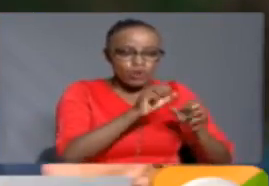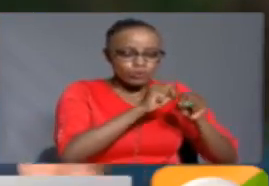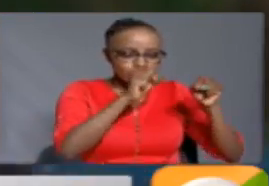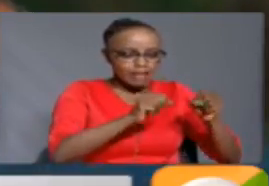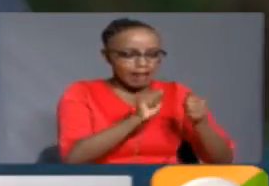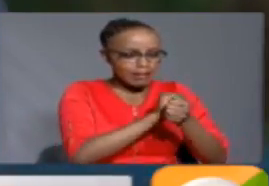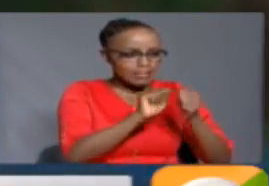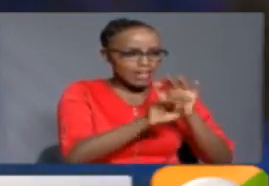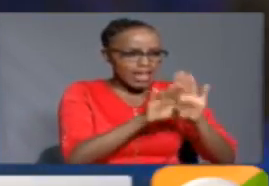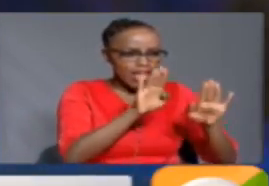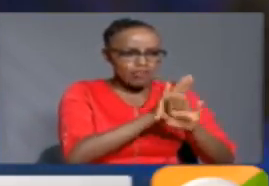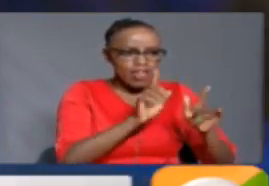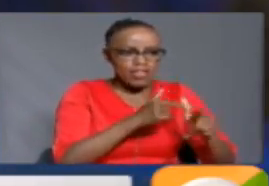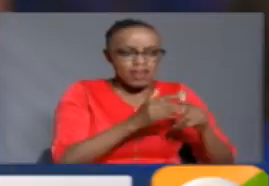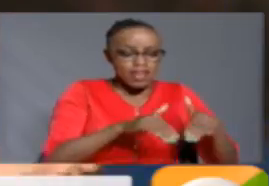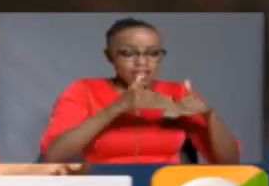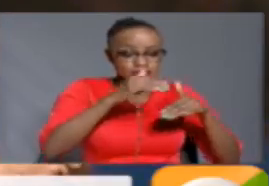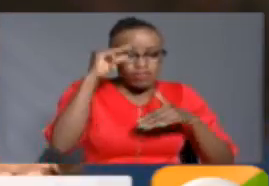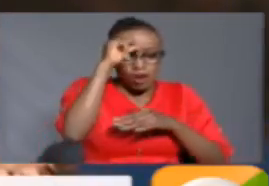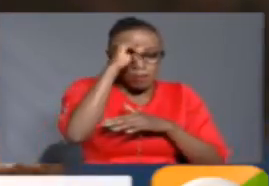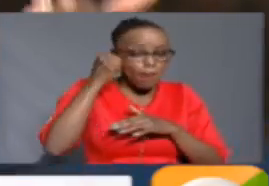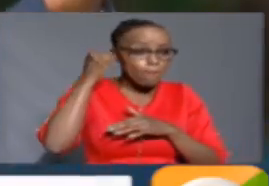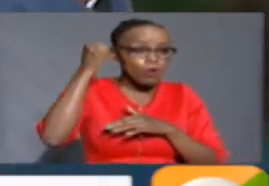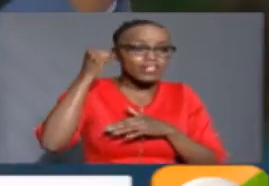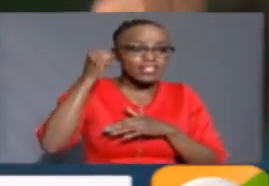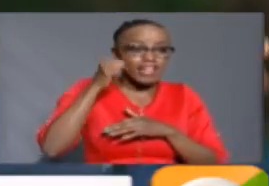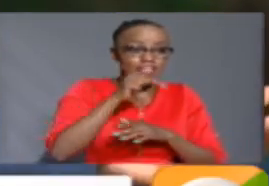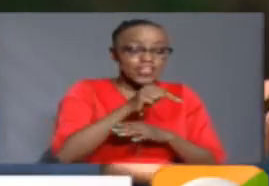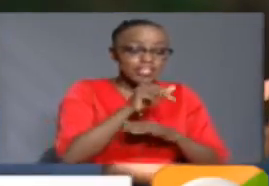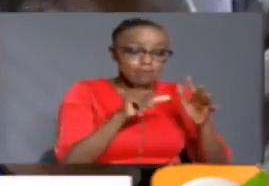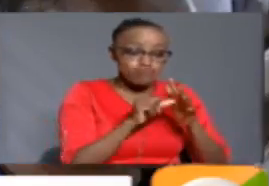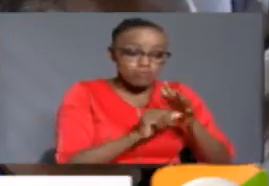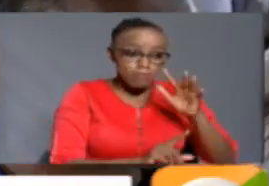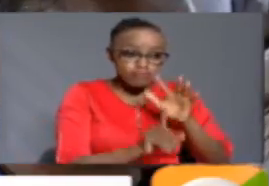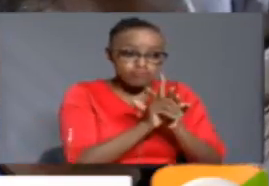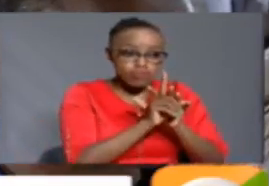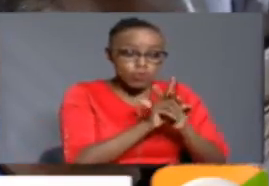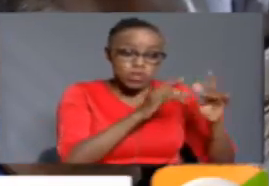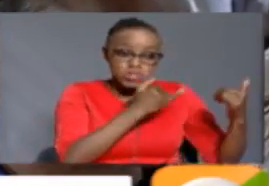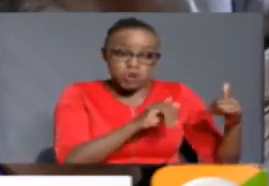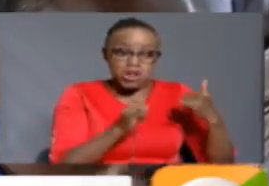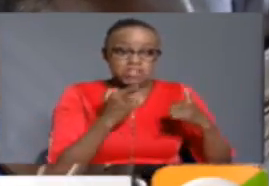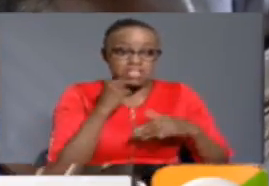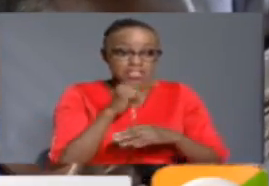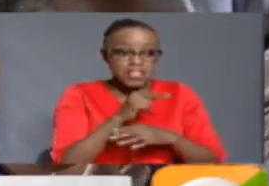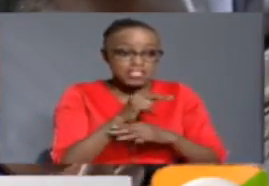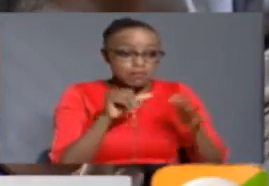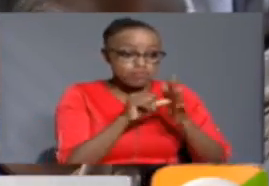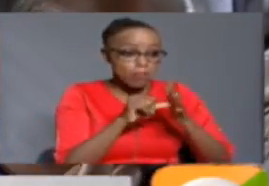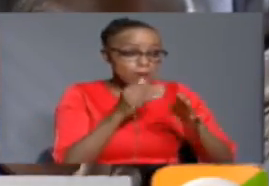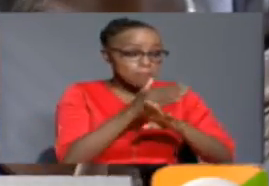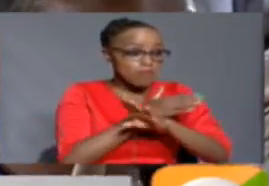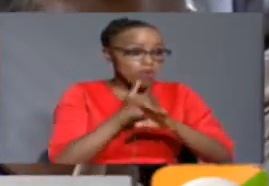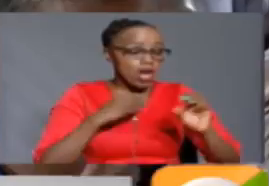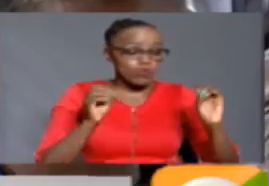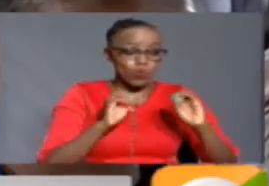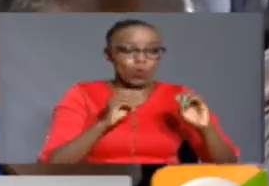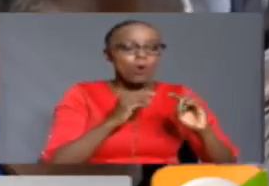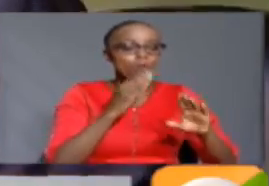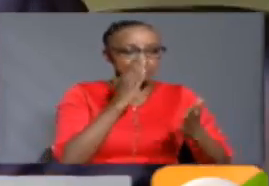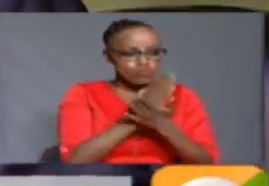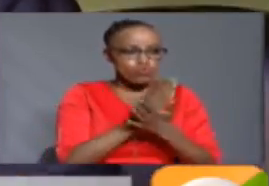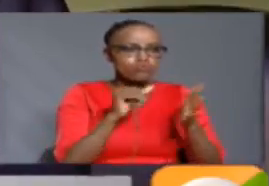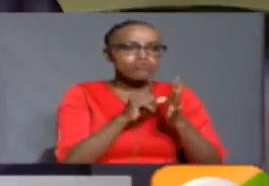everything, and gave to the governors politically, that is where the problem came in. And we're not trying to say that there were no problem before. The problems were there